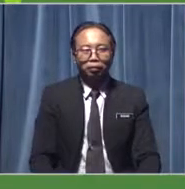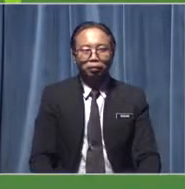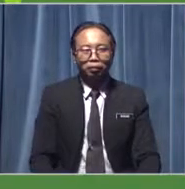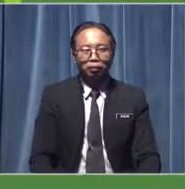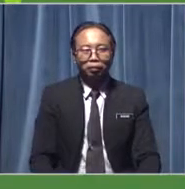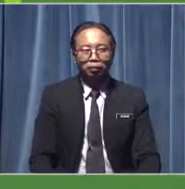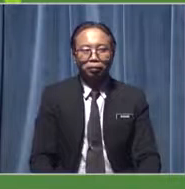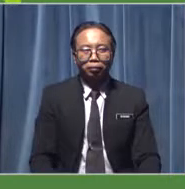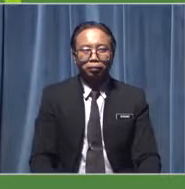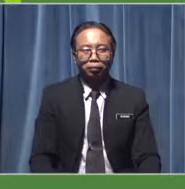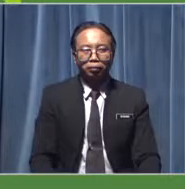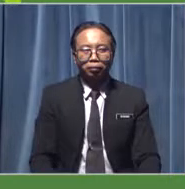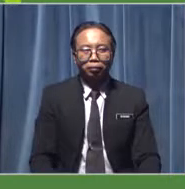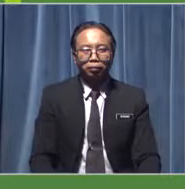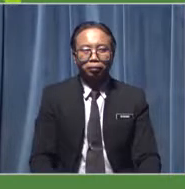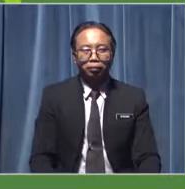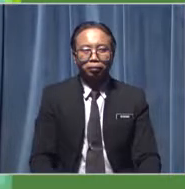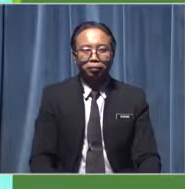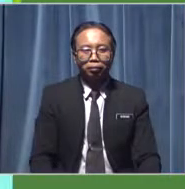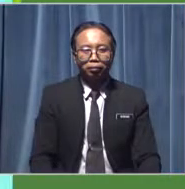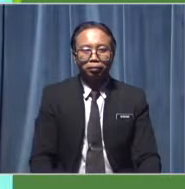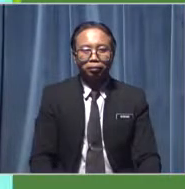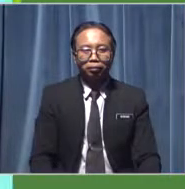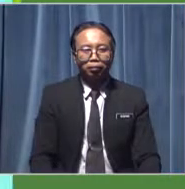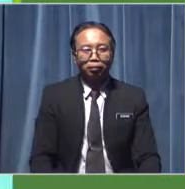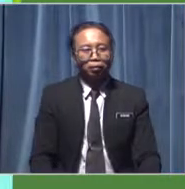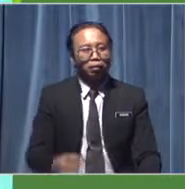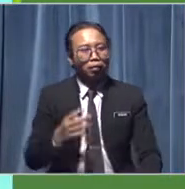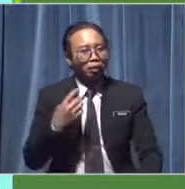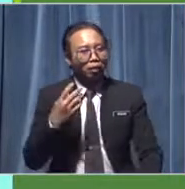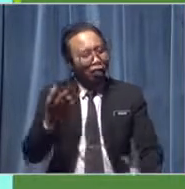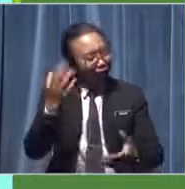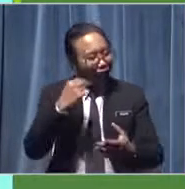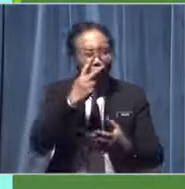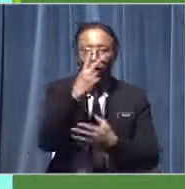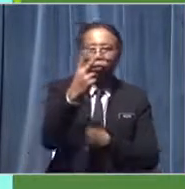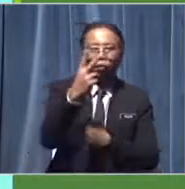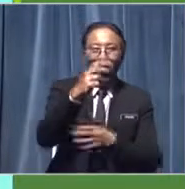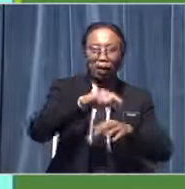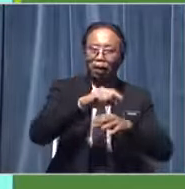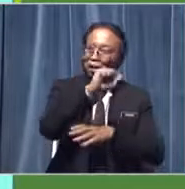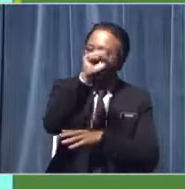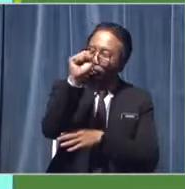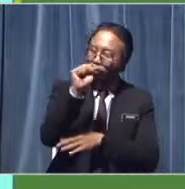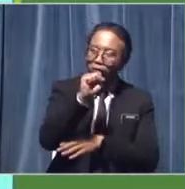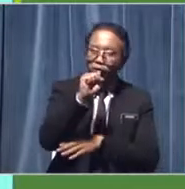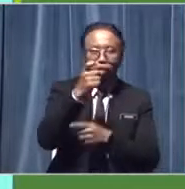Let us look at the solution,